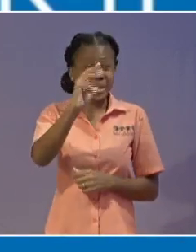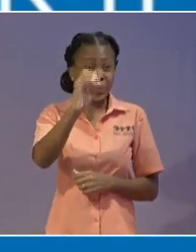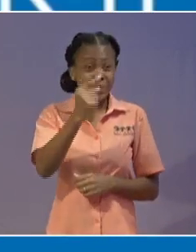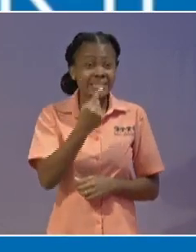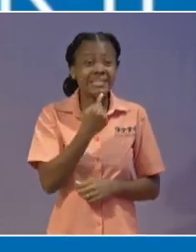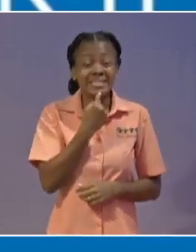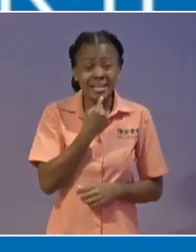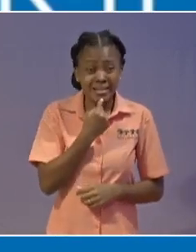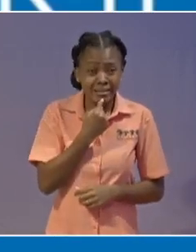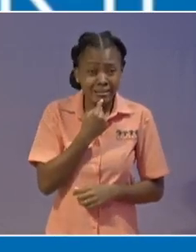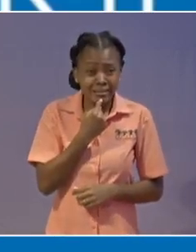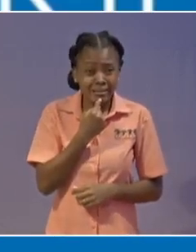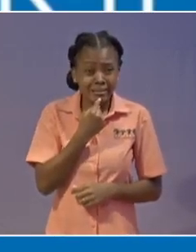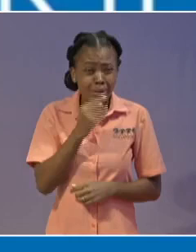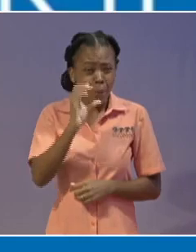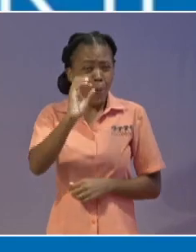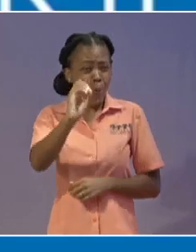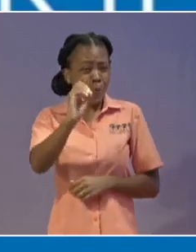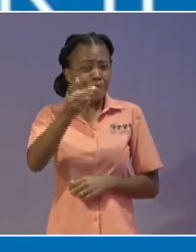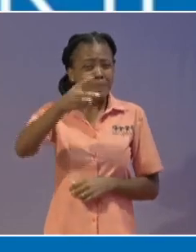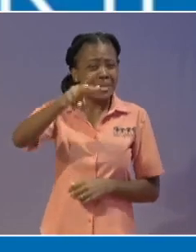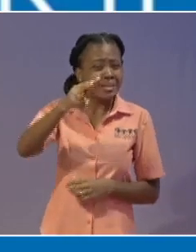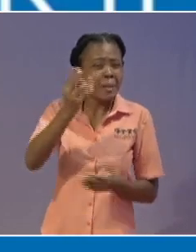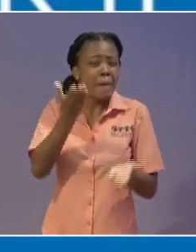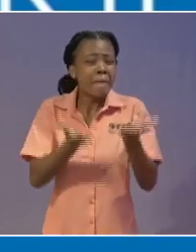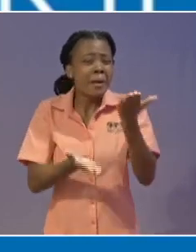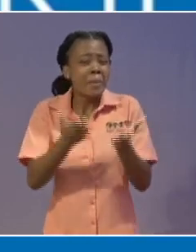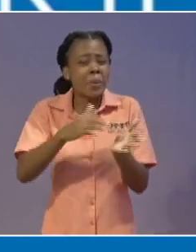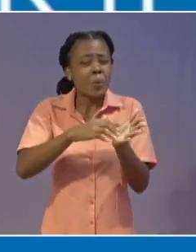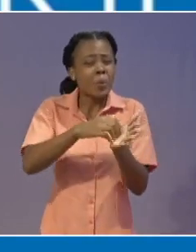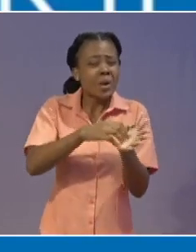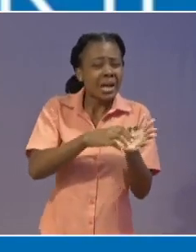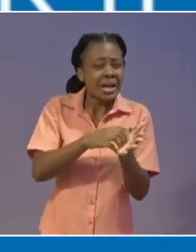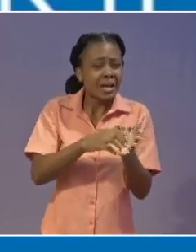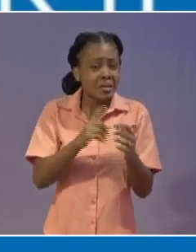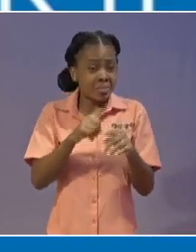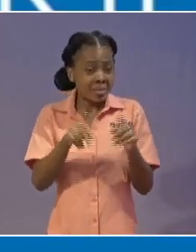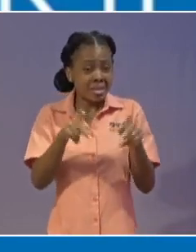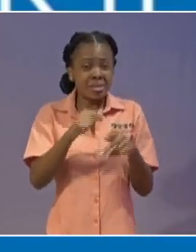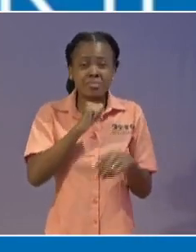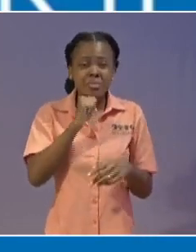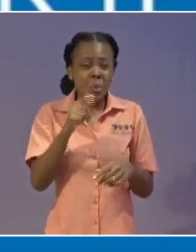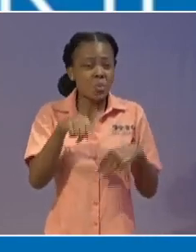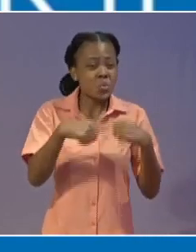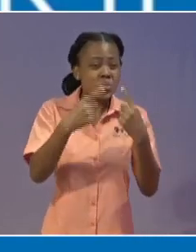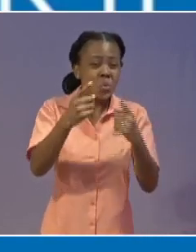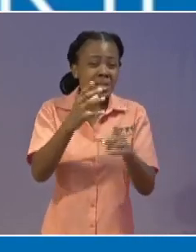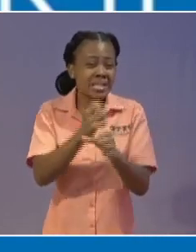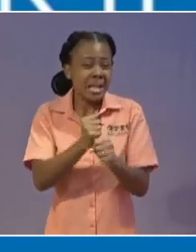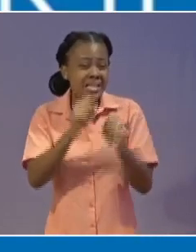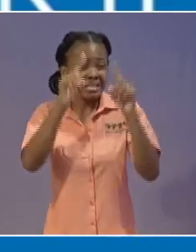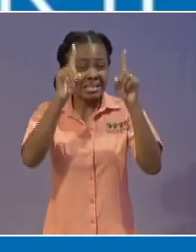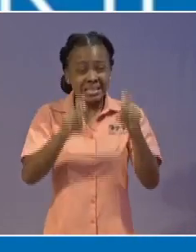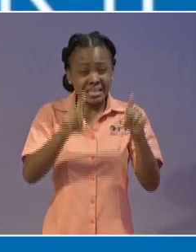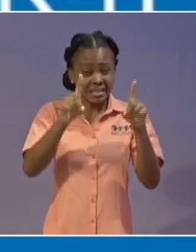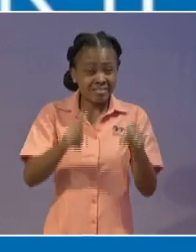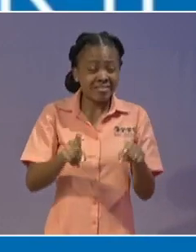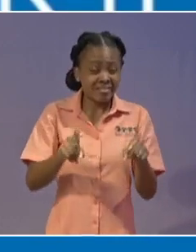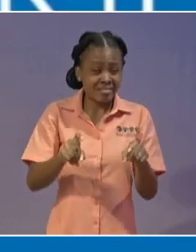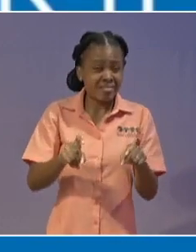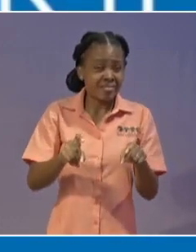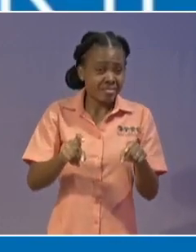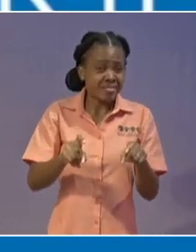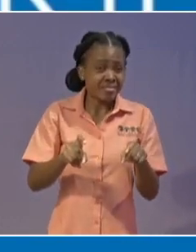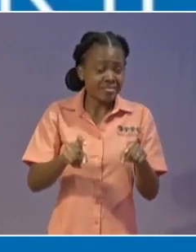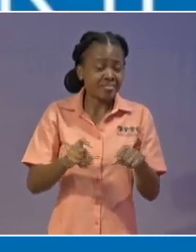people may not present themselves for testing. Is there any advice you can give them in terms of what medication they